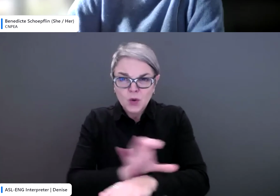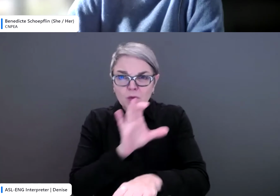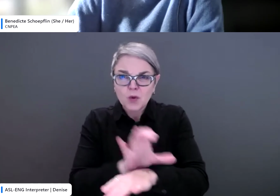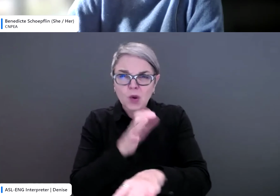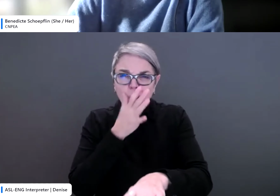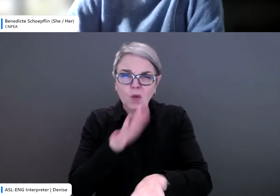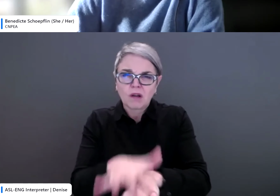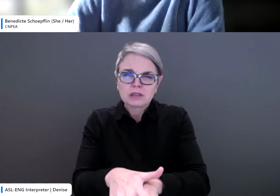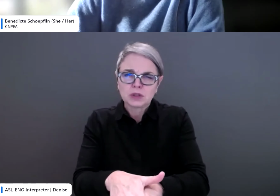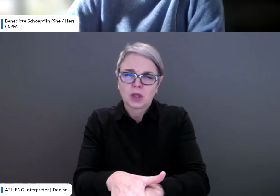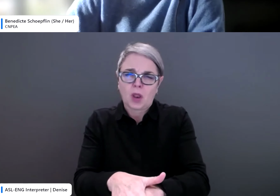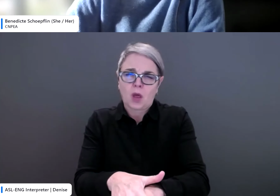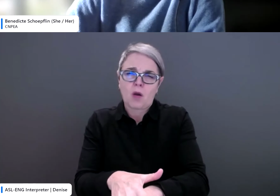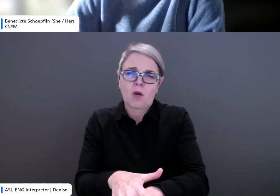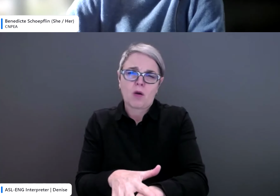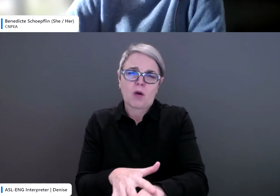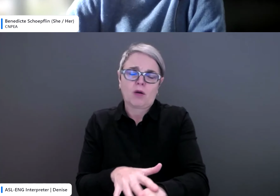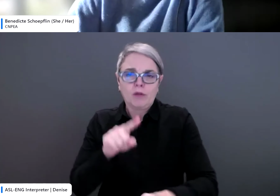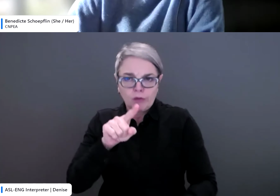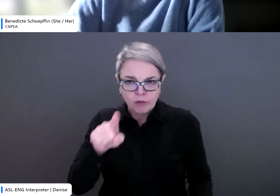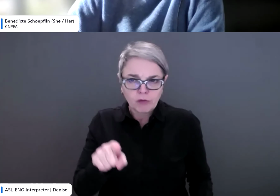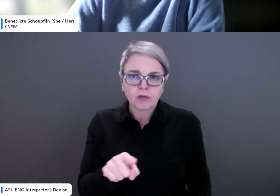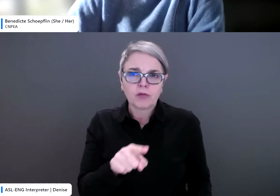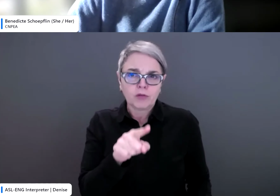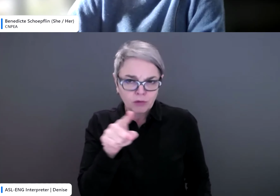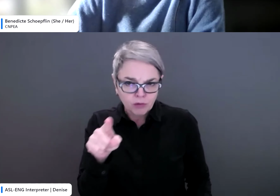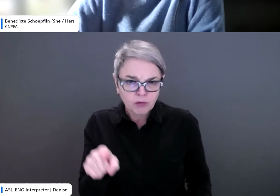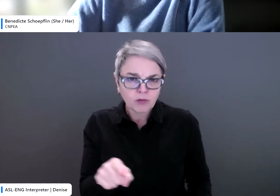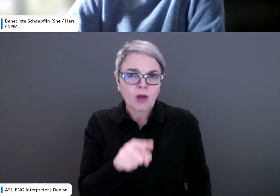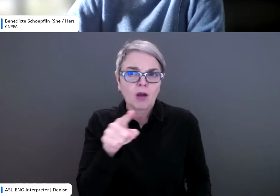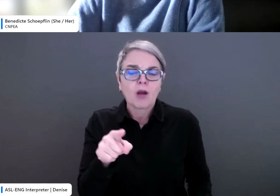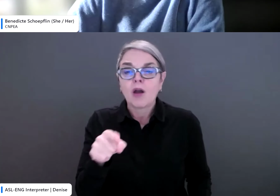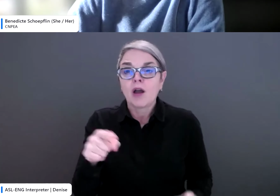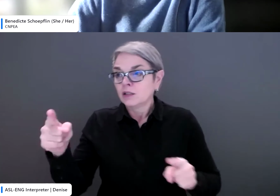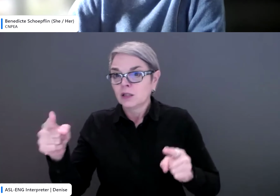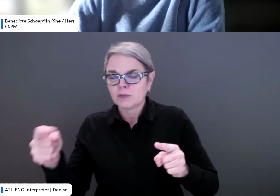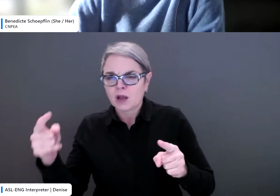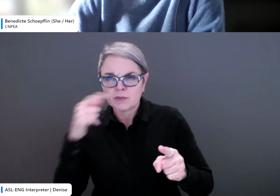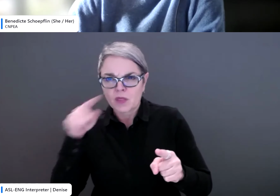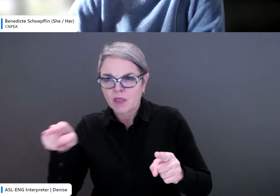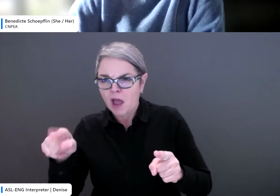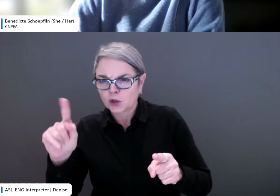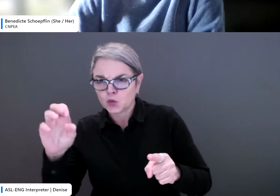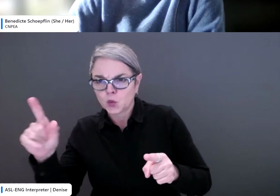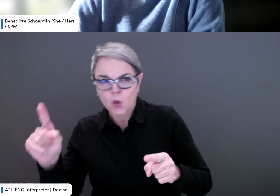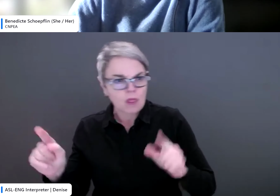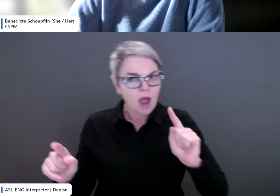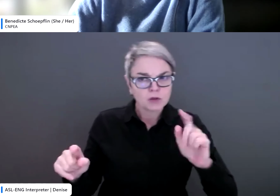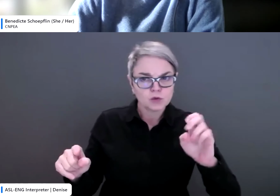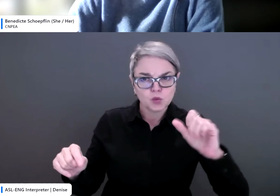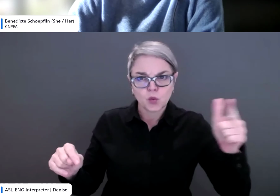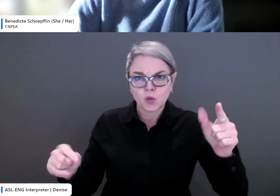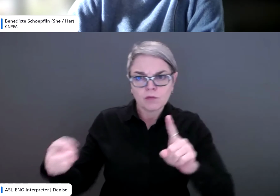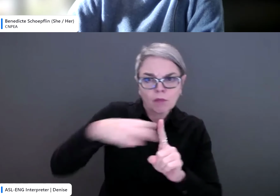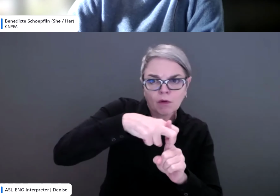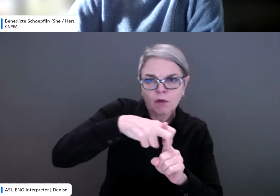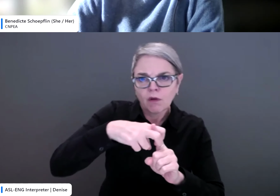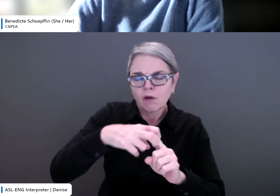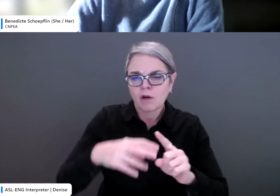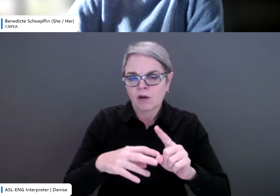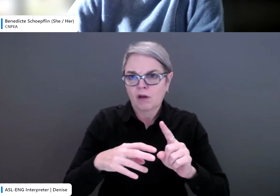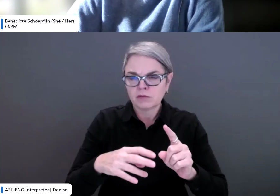to some extent, because sometimes these antivirus tools detect each other. Because let's face it, in order to detect a virus, you also need to behave